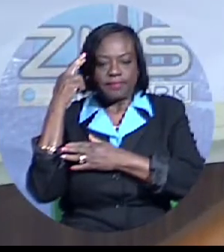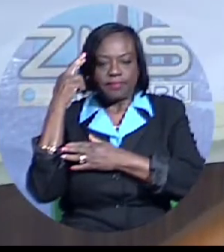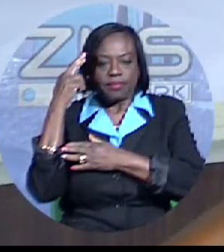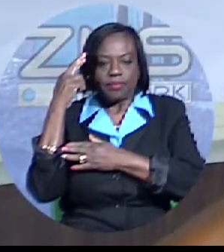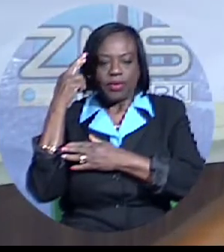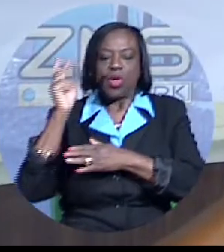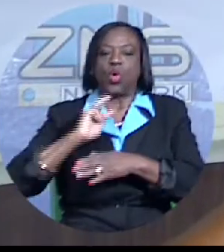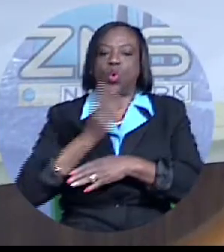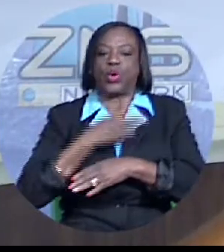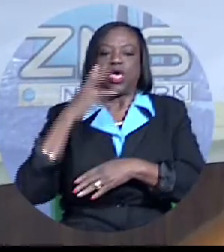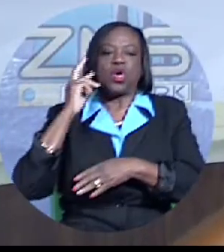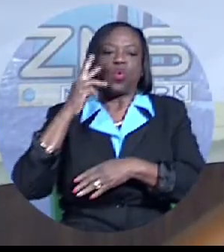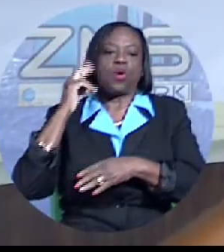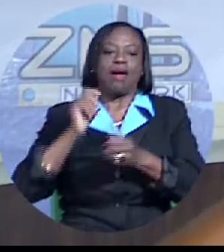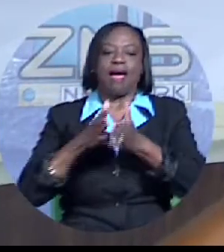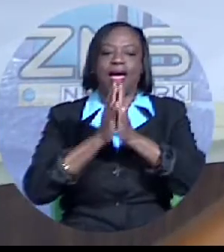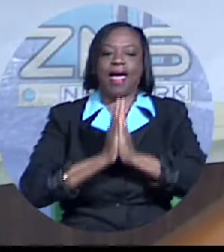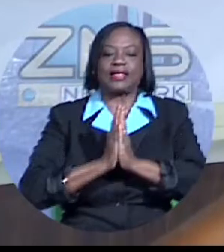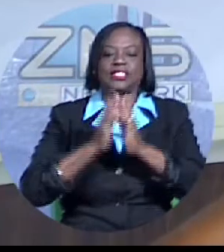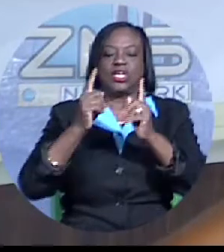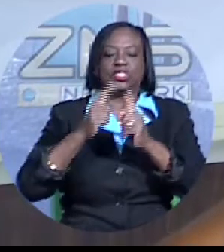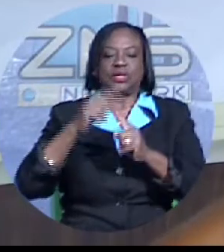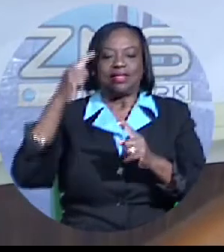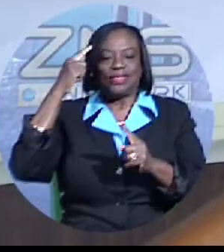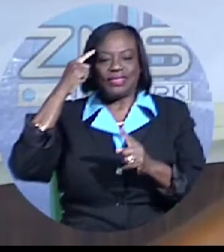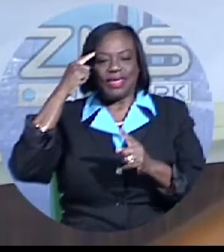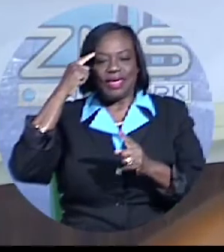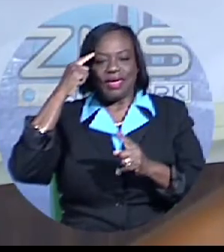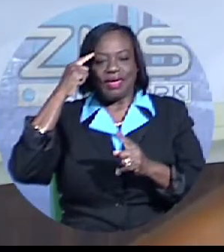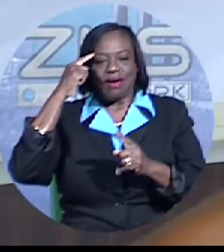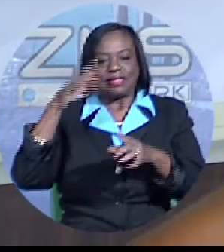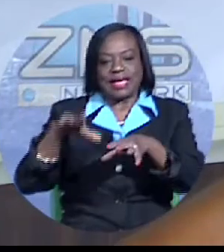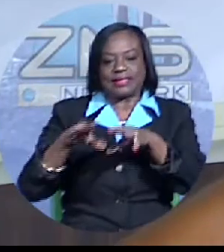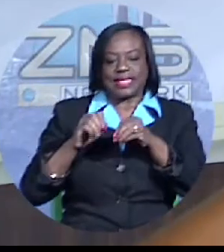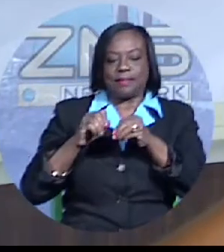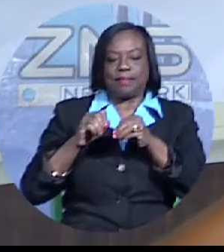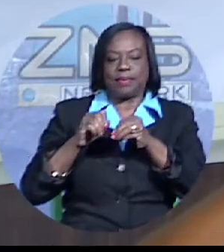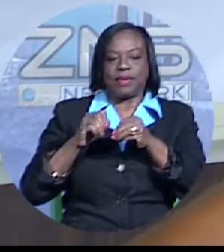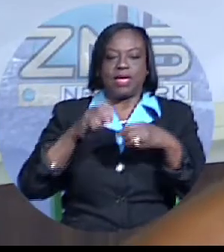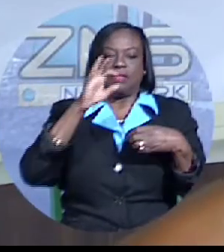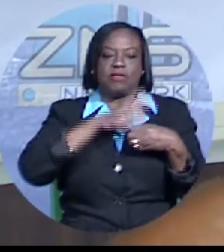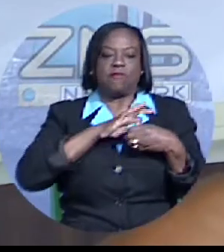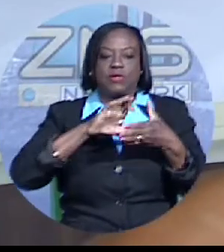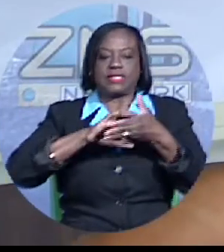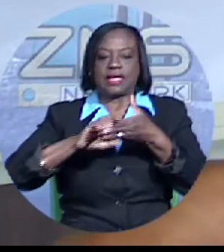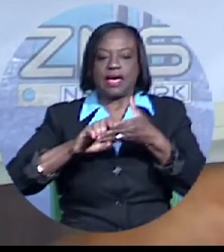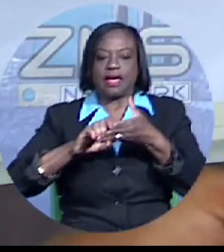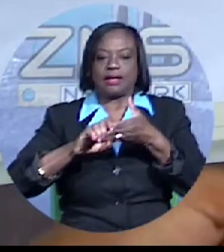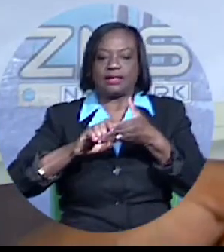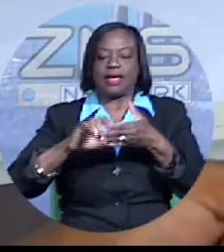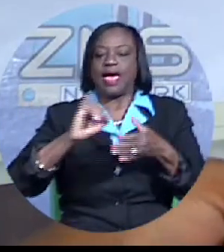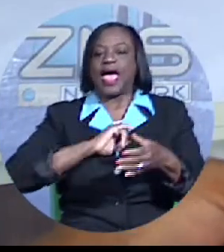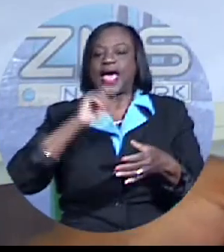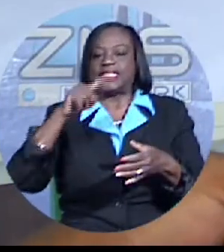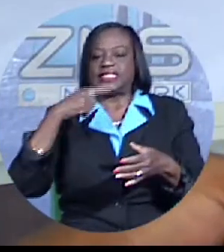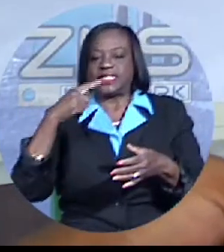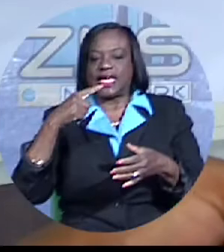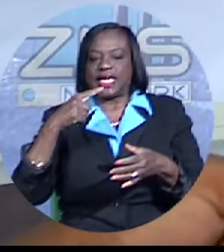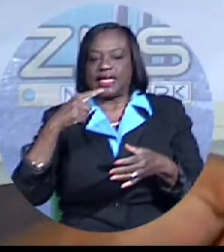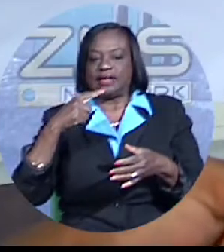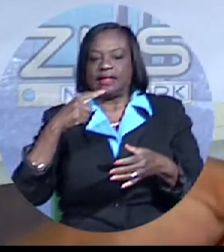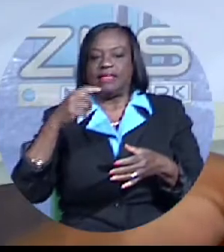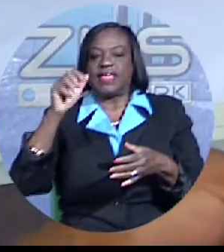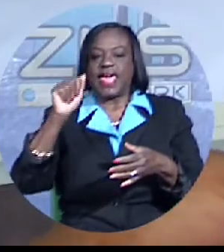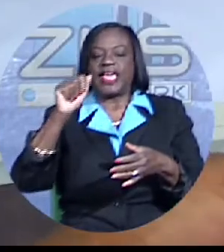we were asked to consider accepting voters' card, and I said, and the AG's office told us that we have a